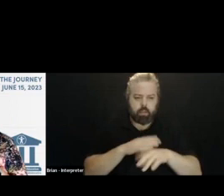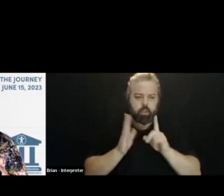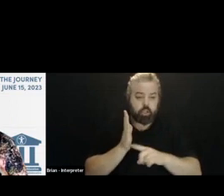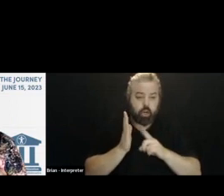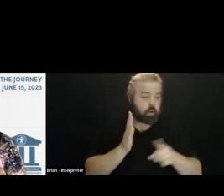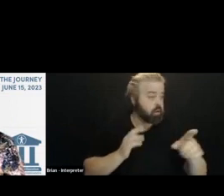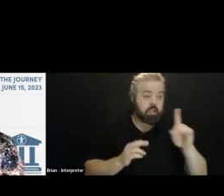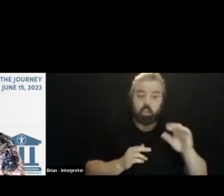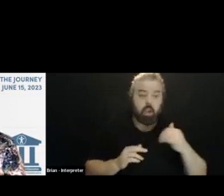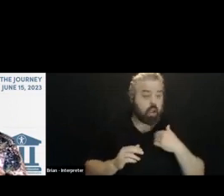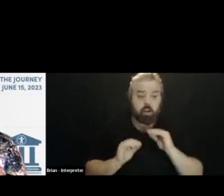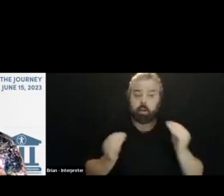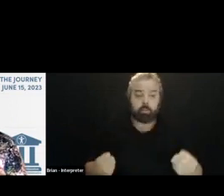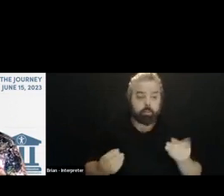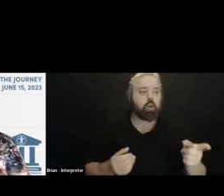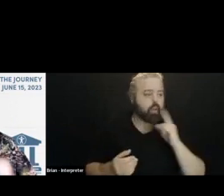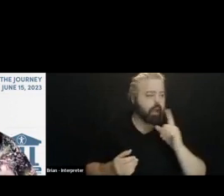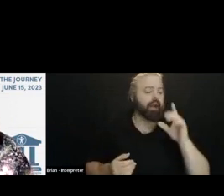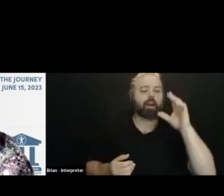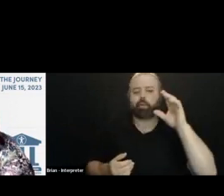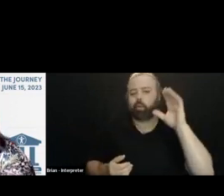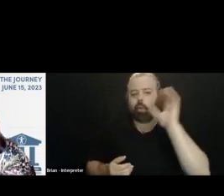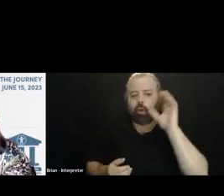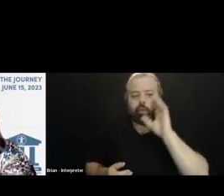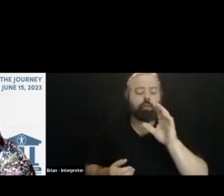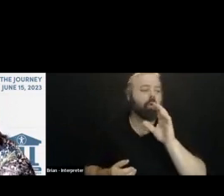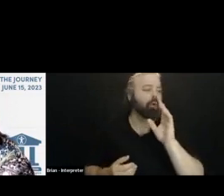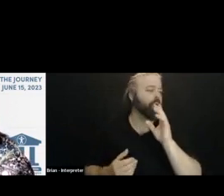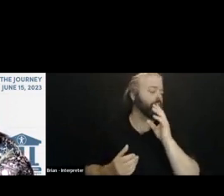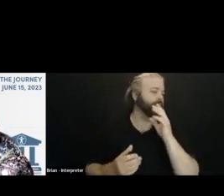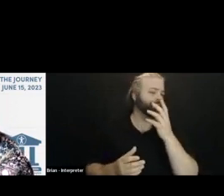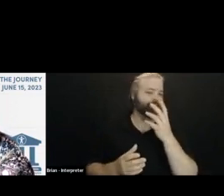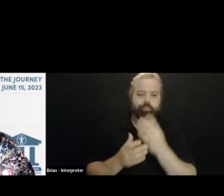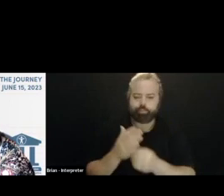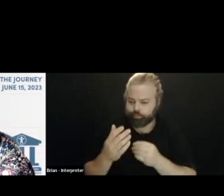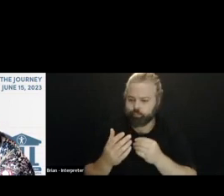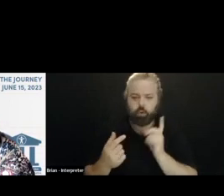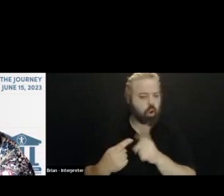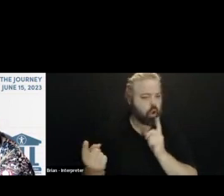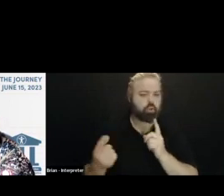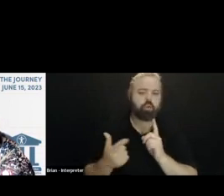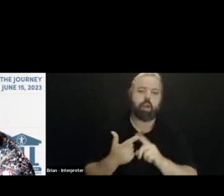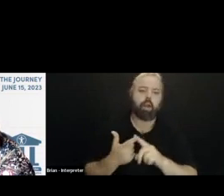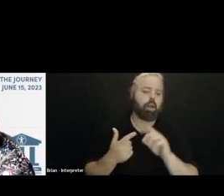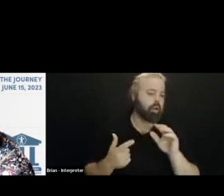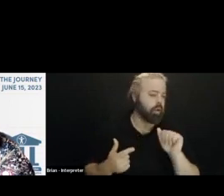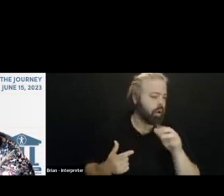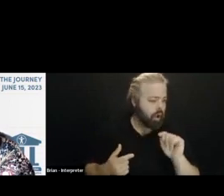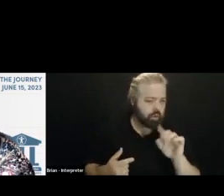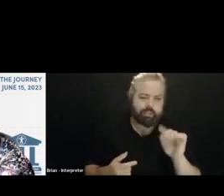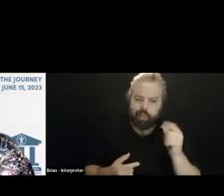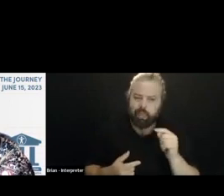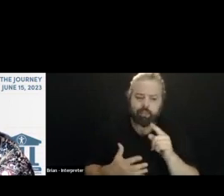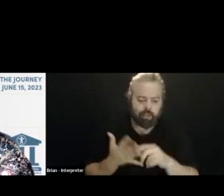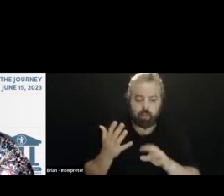color contrast, missing alt text, some of those low-hanging fruit, quick fix type items. And I am well